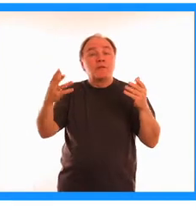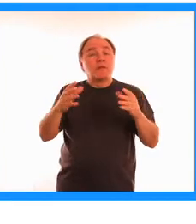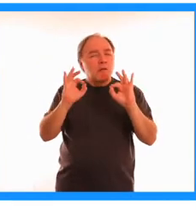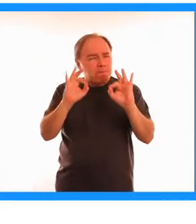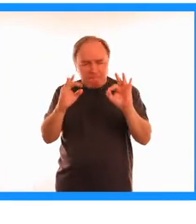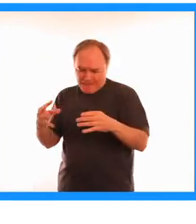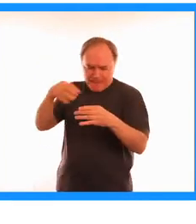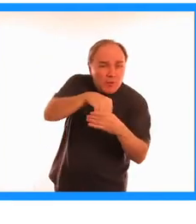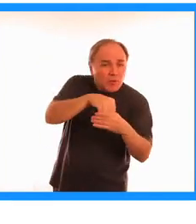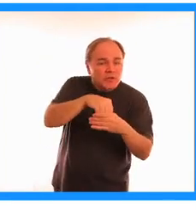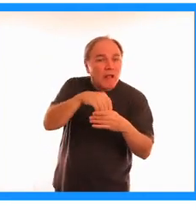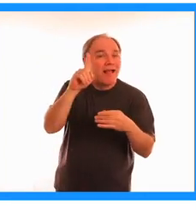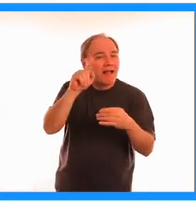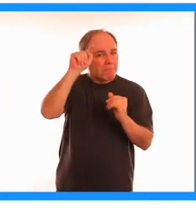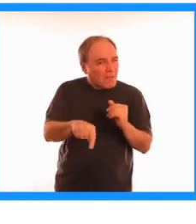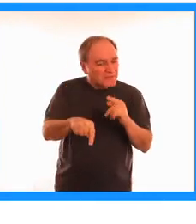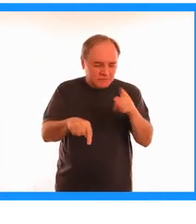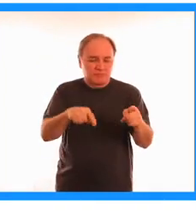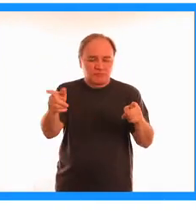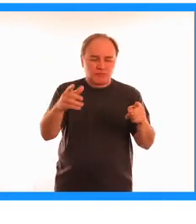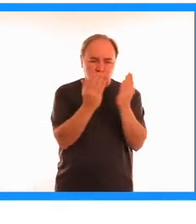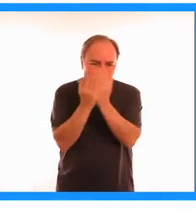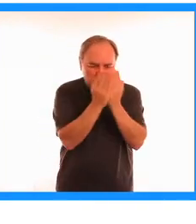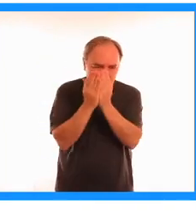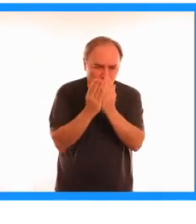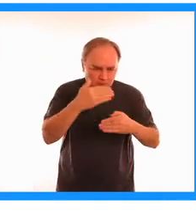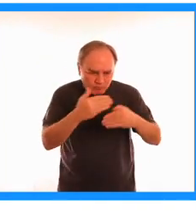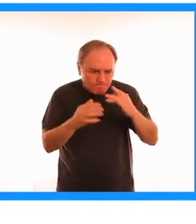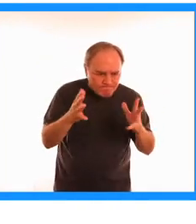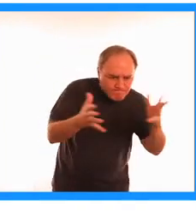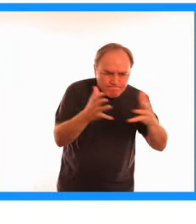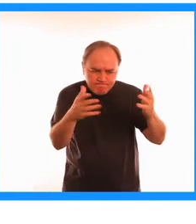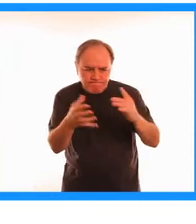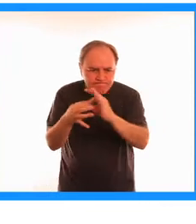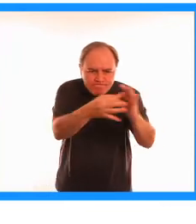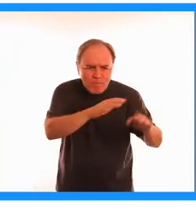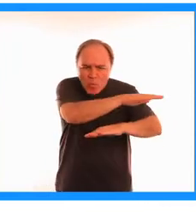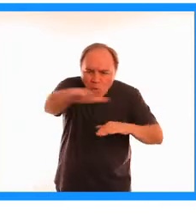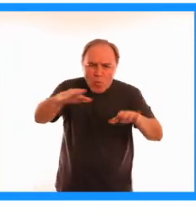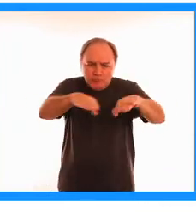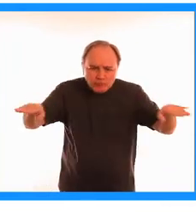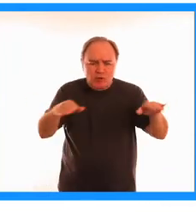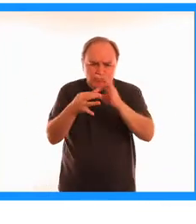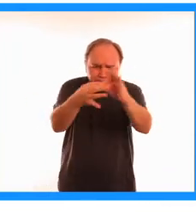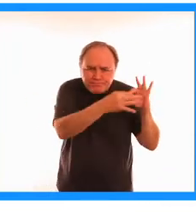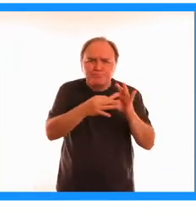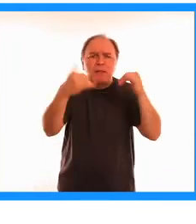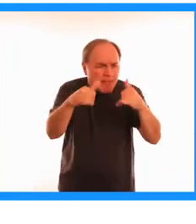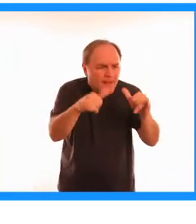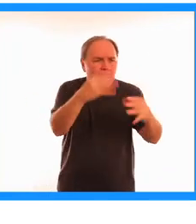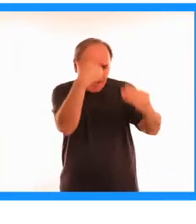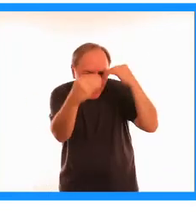Such global estimates are essentially speculative. They are dated and derived from data of quality too varied and methods too inconsistent